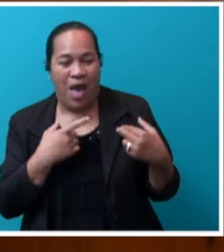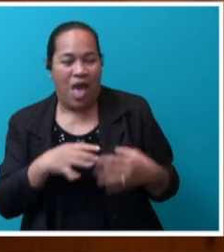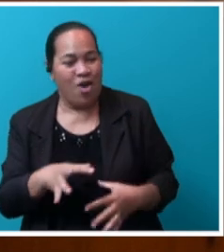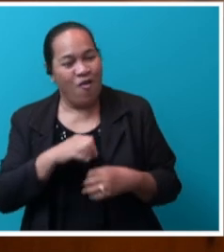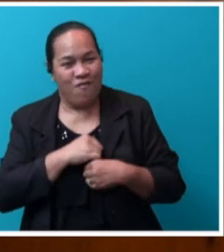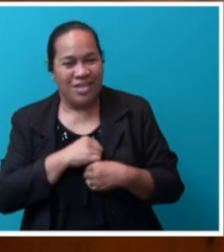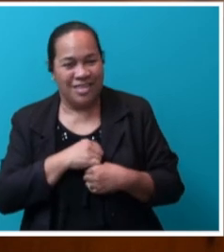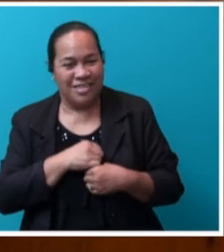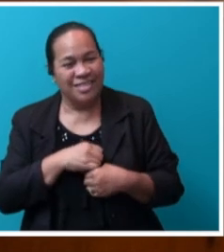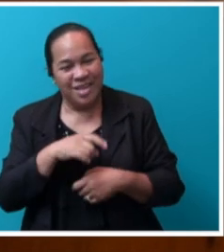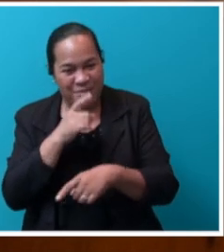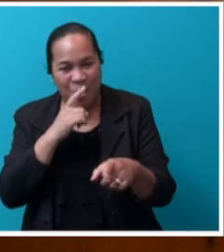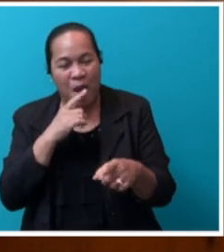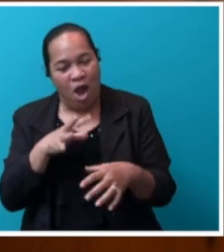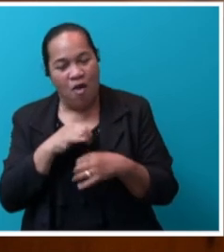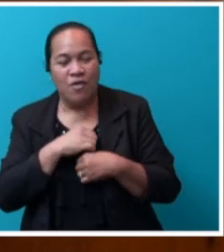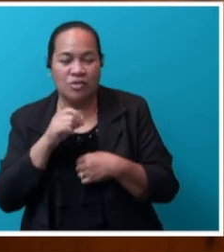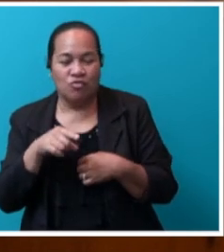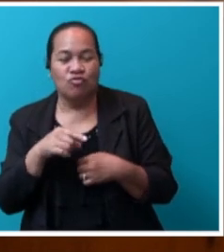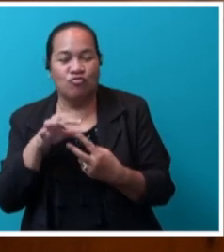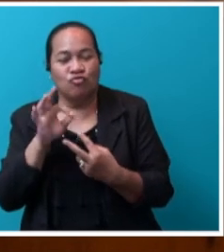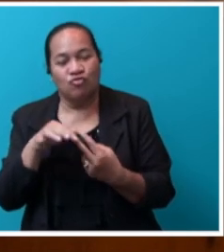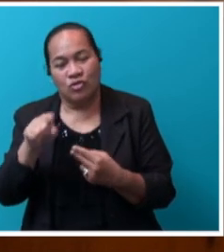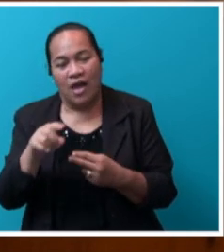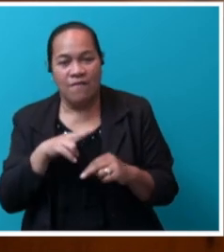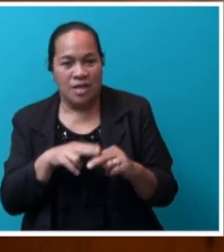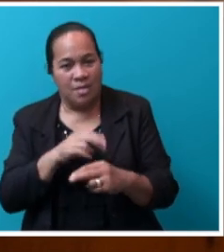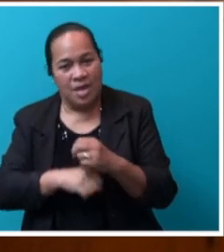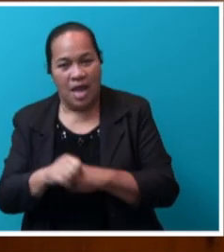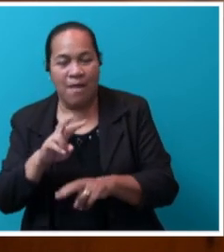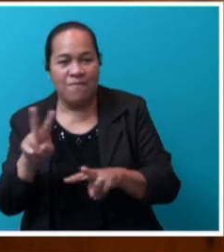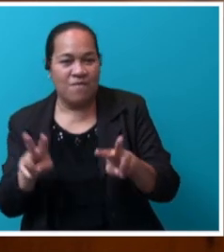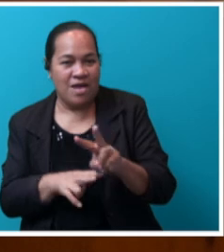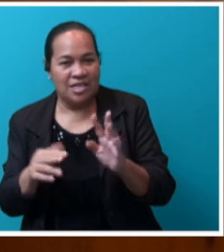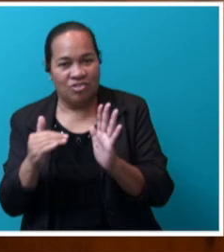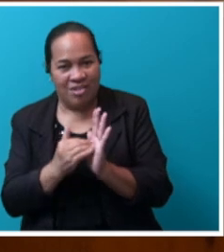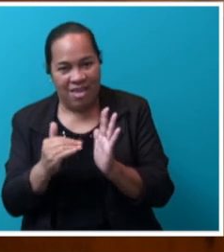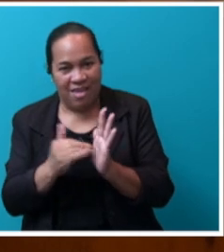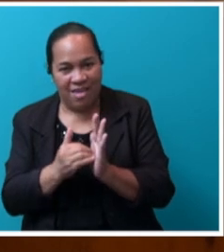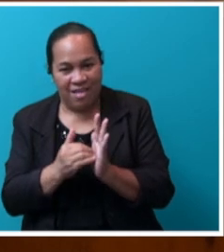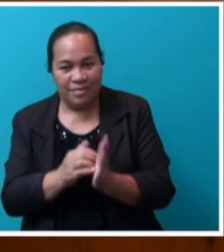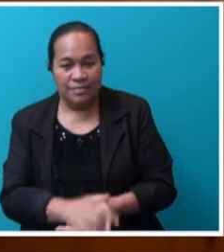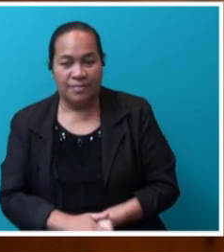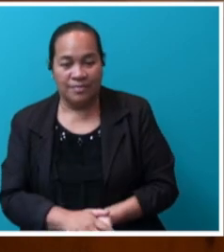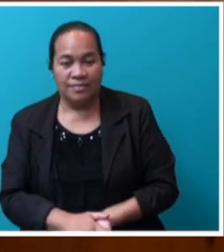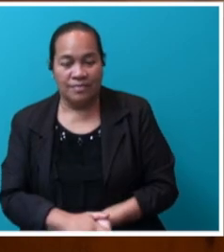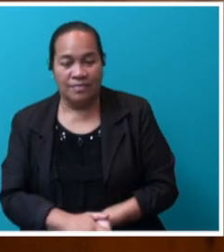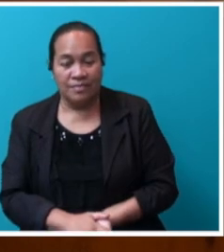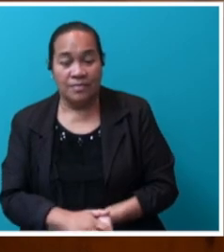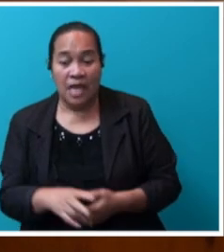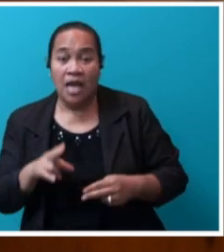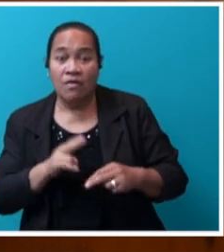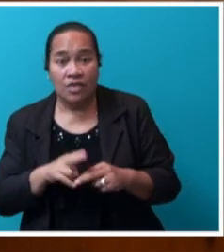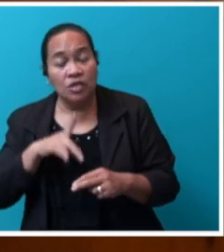expressed for Fiji in his naming to be in that role. Mr. Speaker, Fiji will